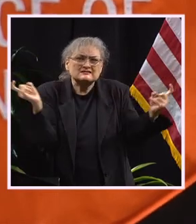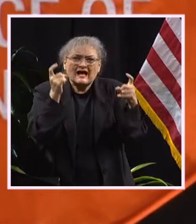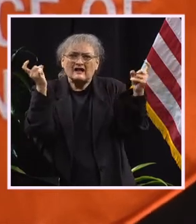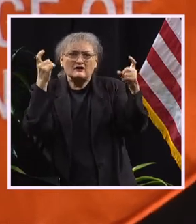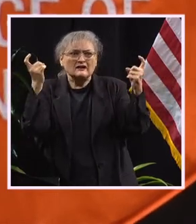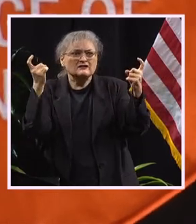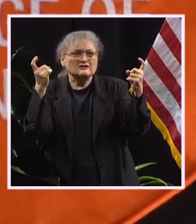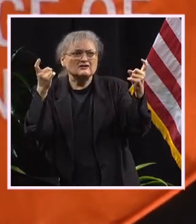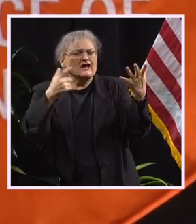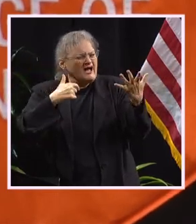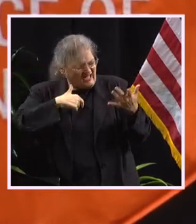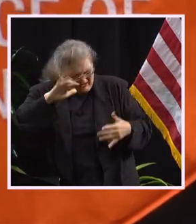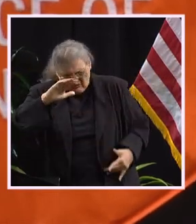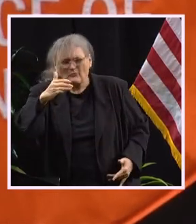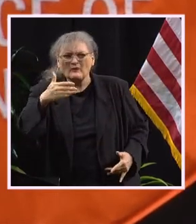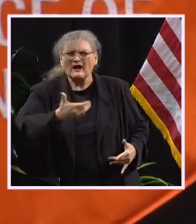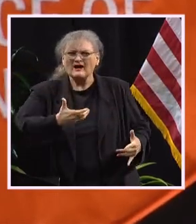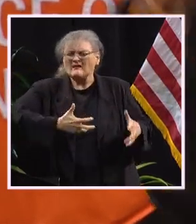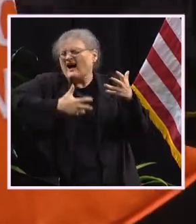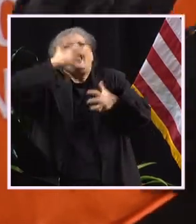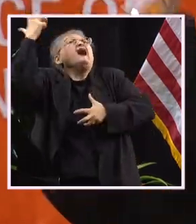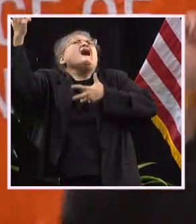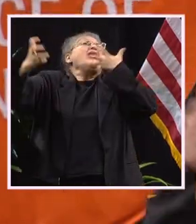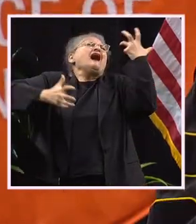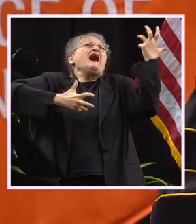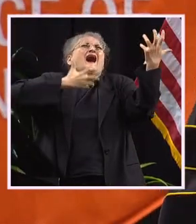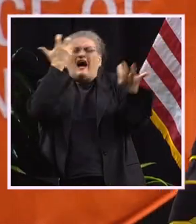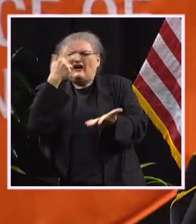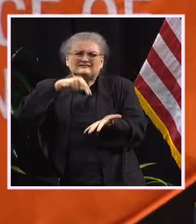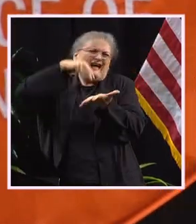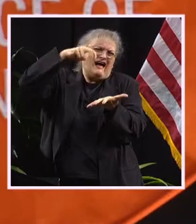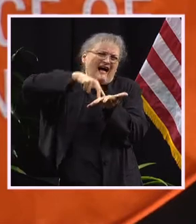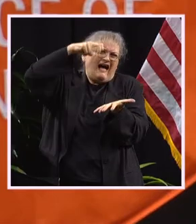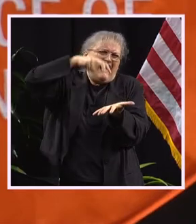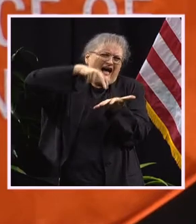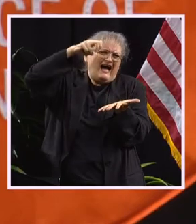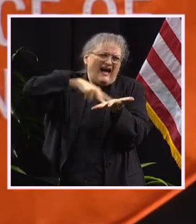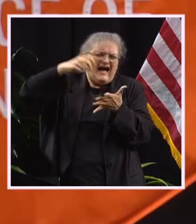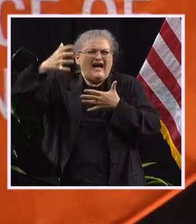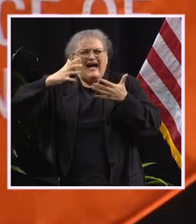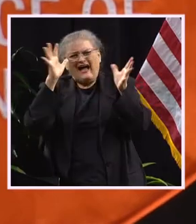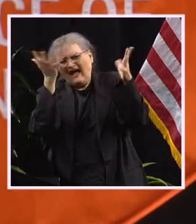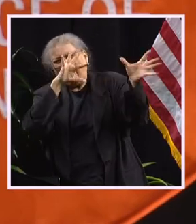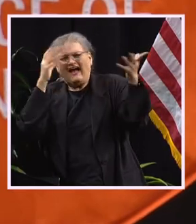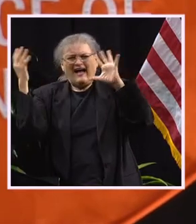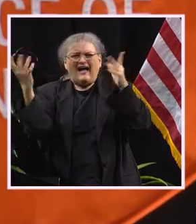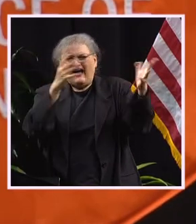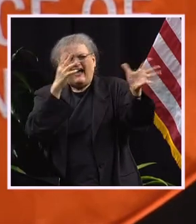So I invite you to make as much noise as you want. Stand up and cheer and yell, because this is a day of celebration.